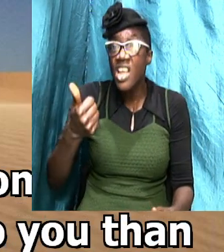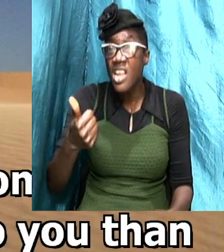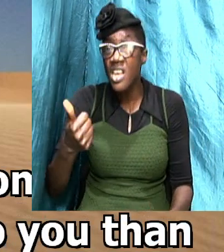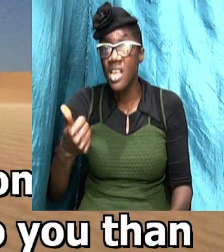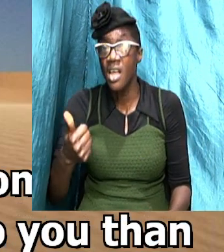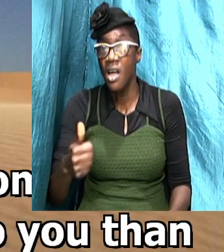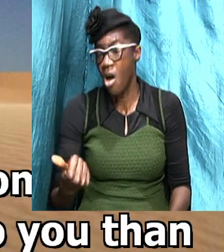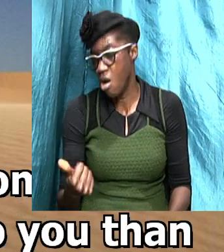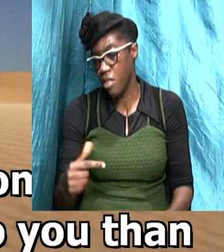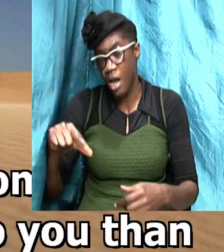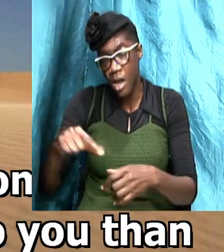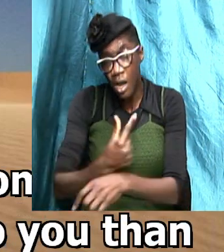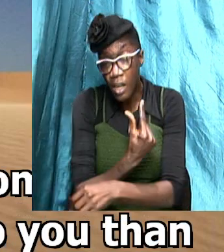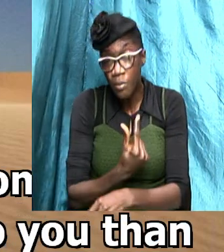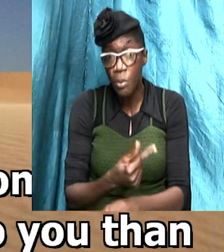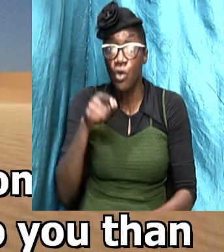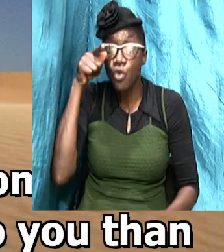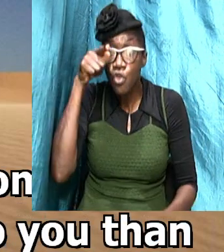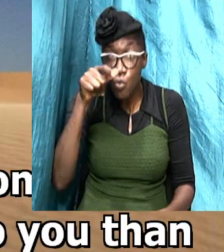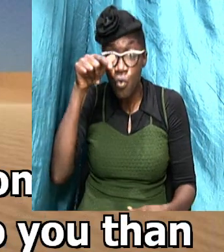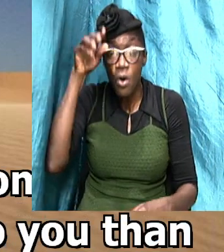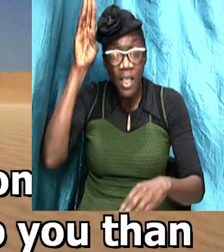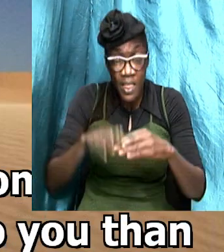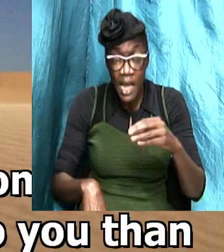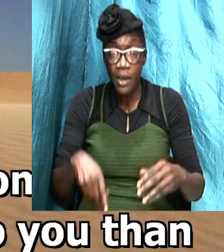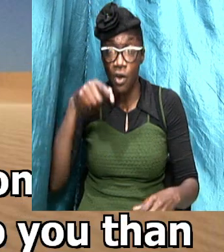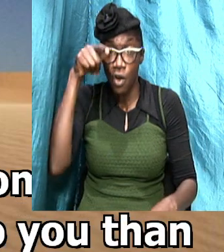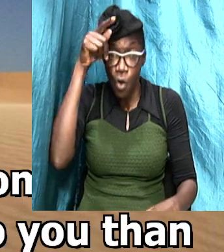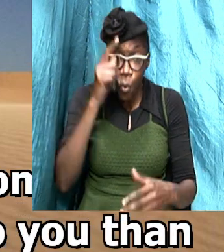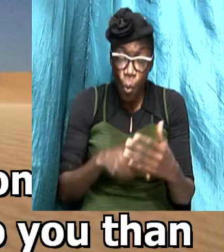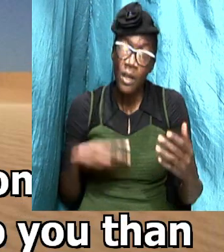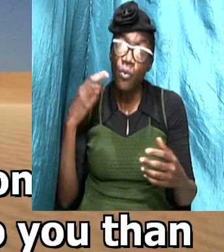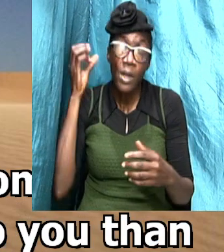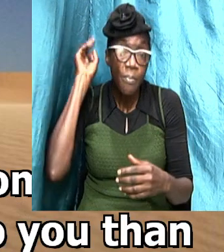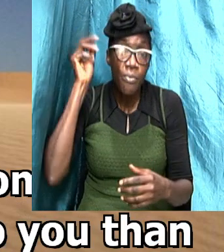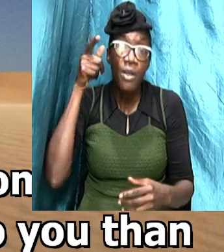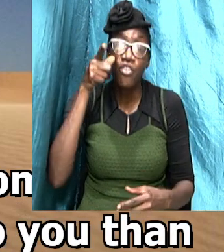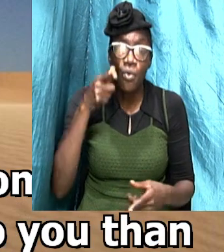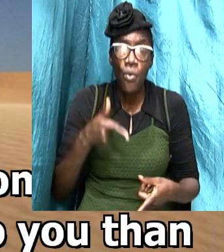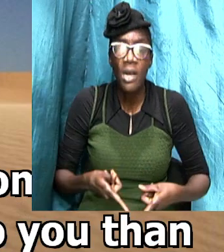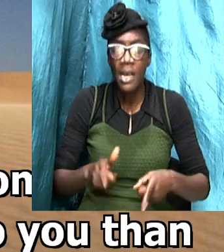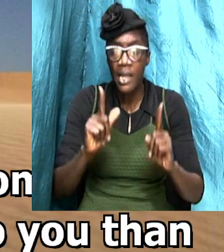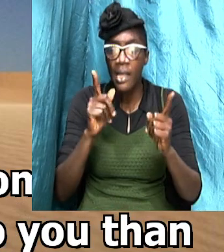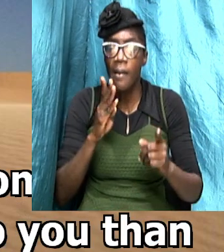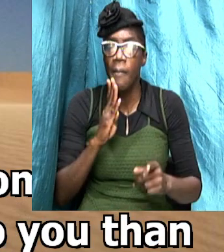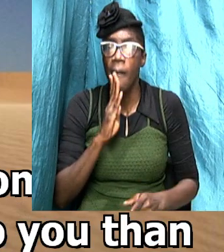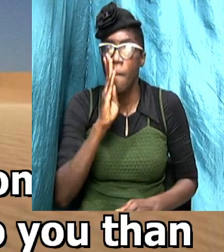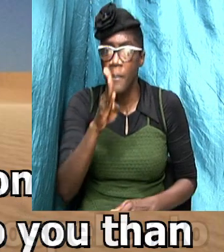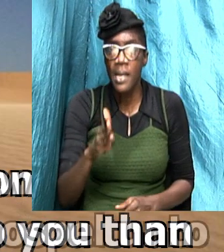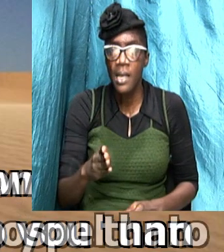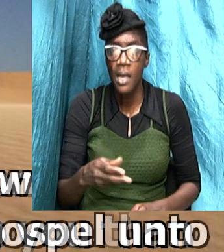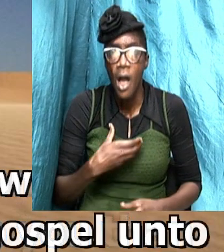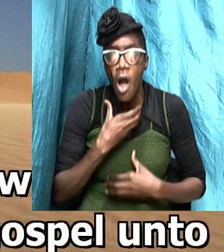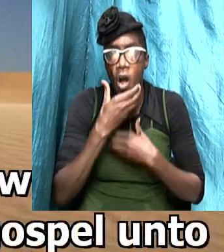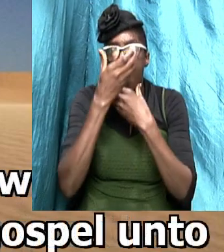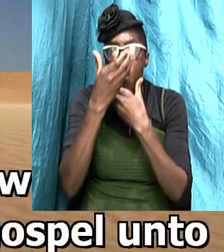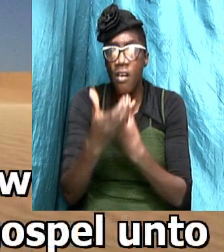unto you than that which we have preached unto you let him be a curse